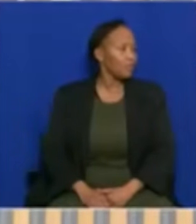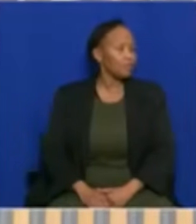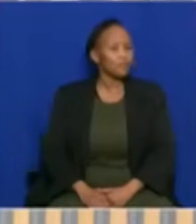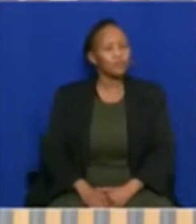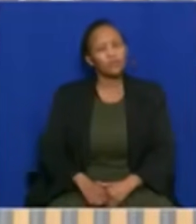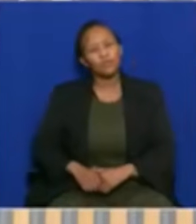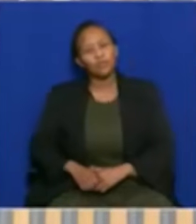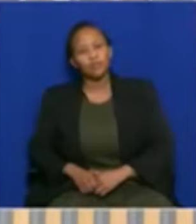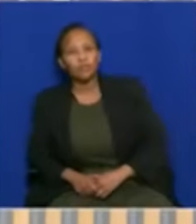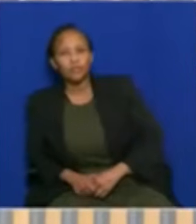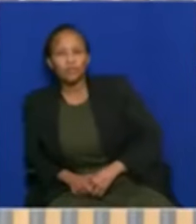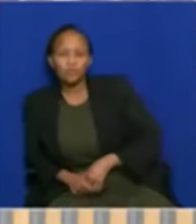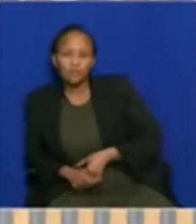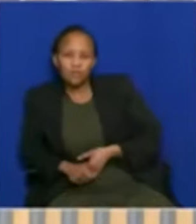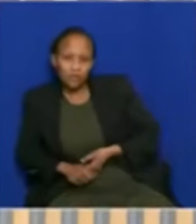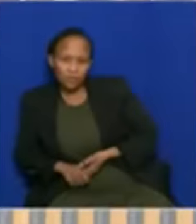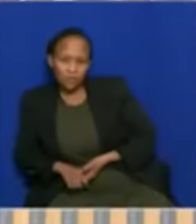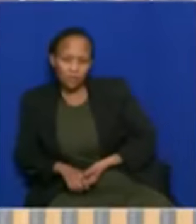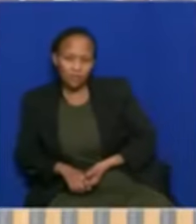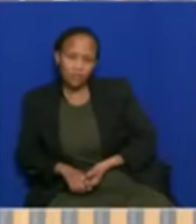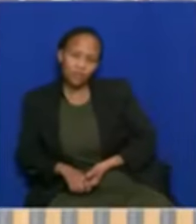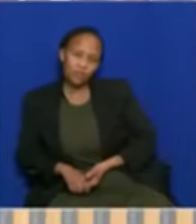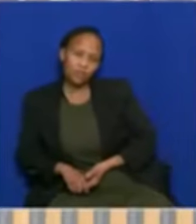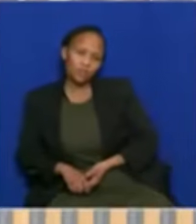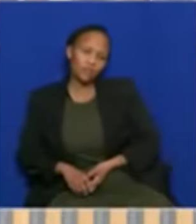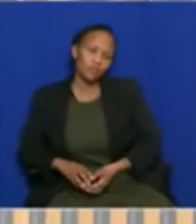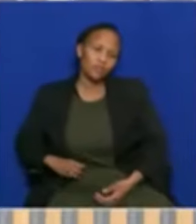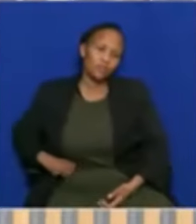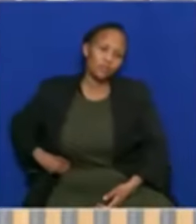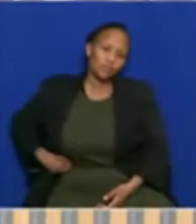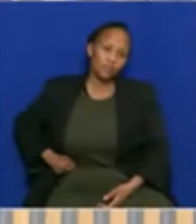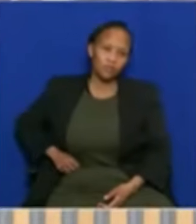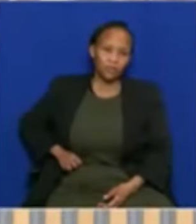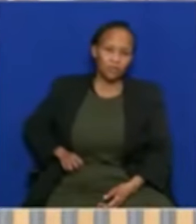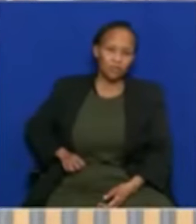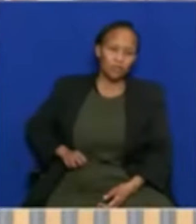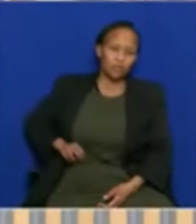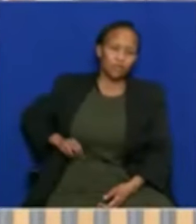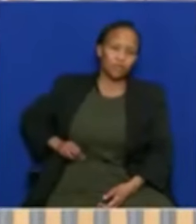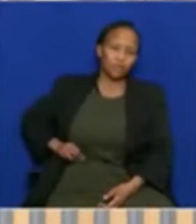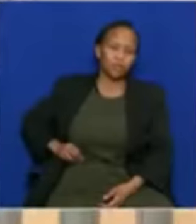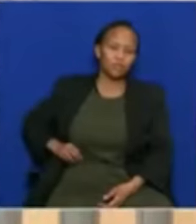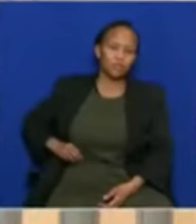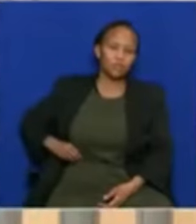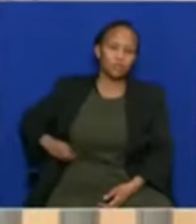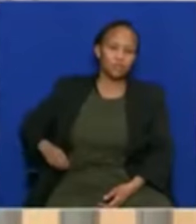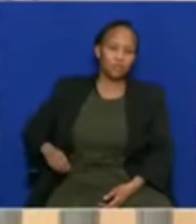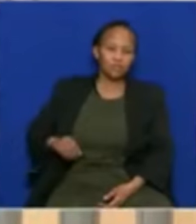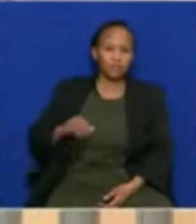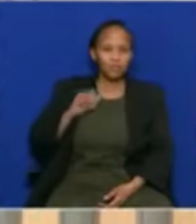You can proceed. It's fine. Okay. I posed a question.